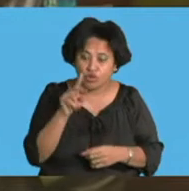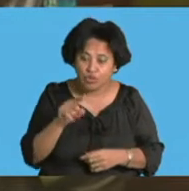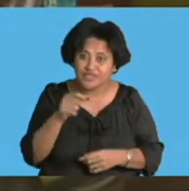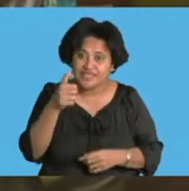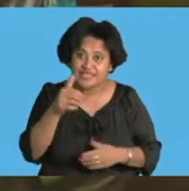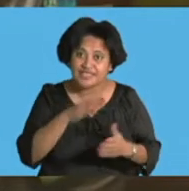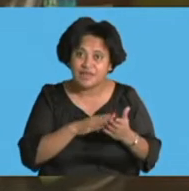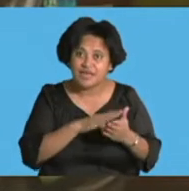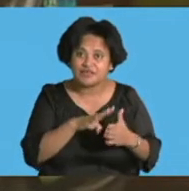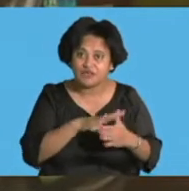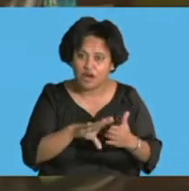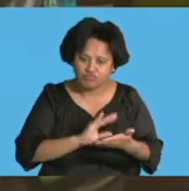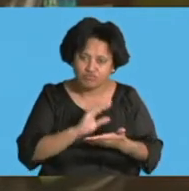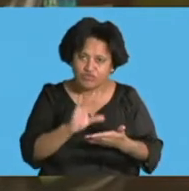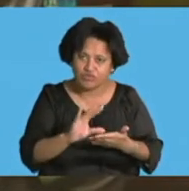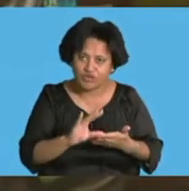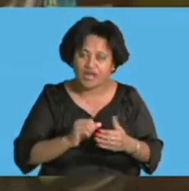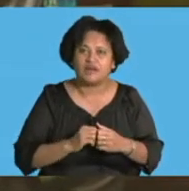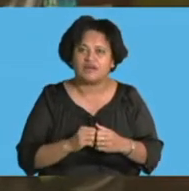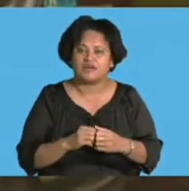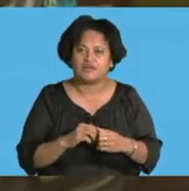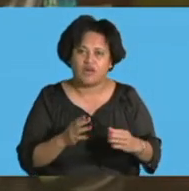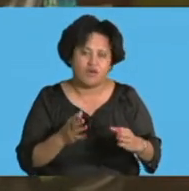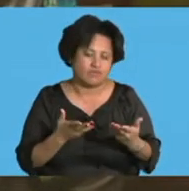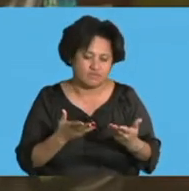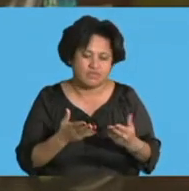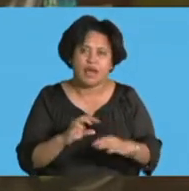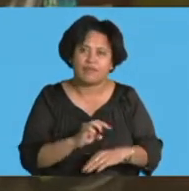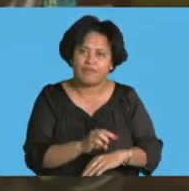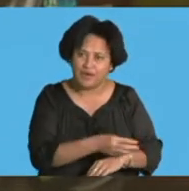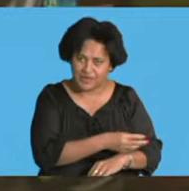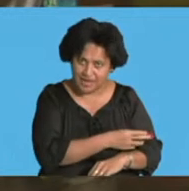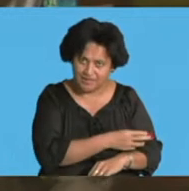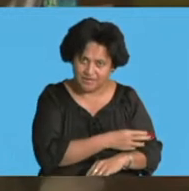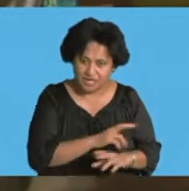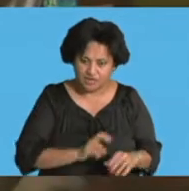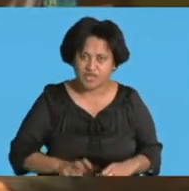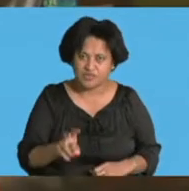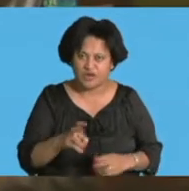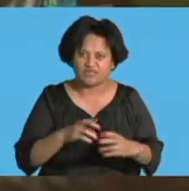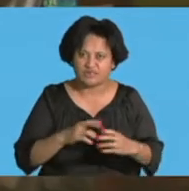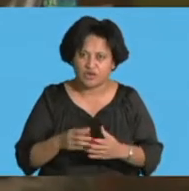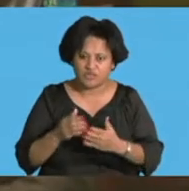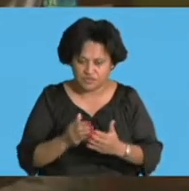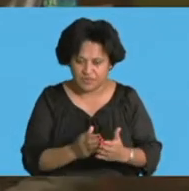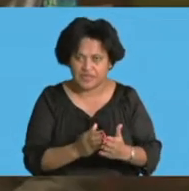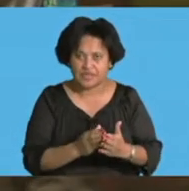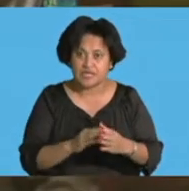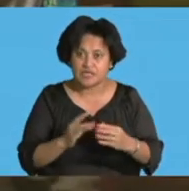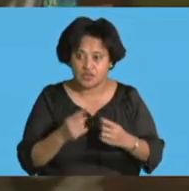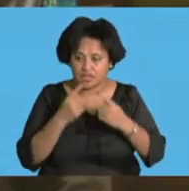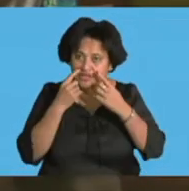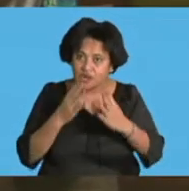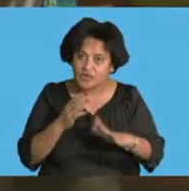been allocated for the maritime transport sector is significant, as it has clearly demonstrated the government's commitment